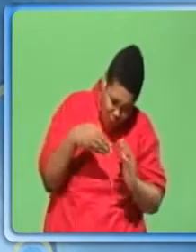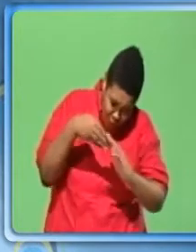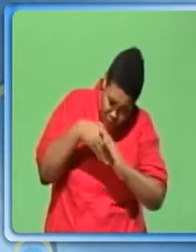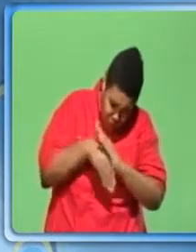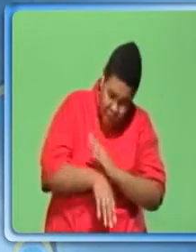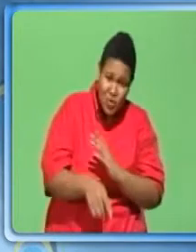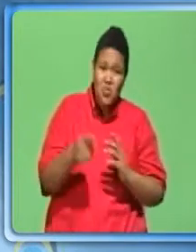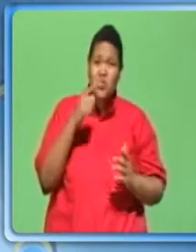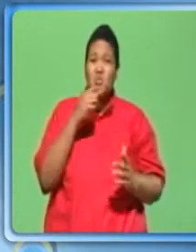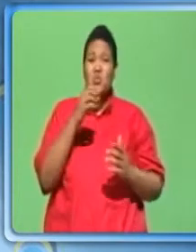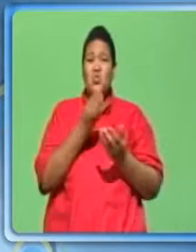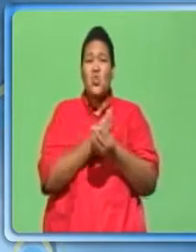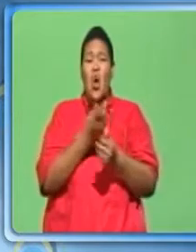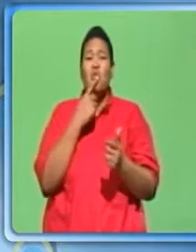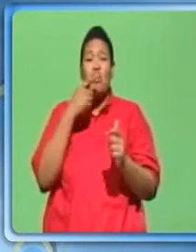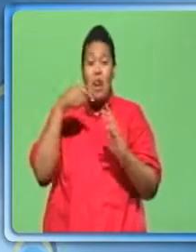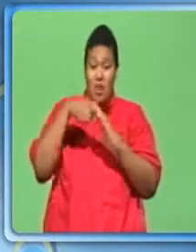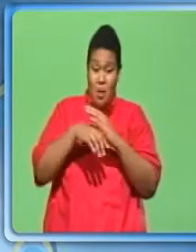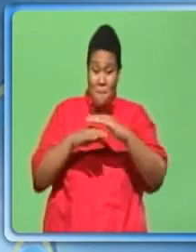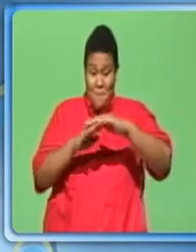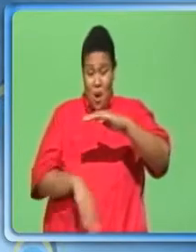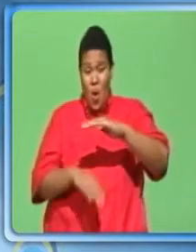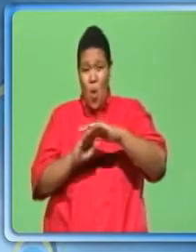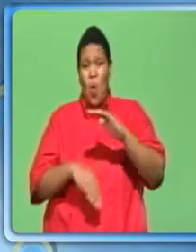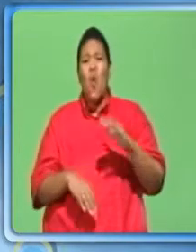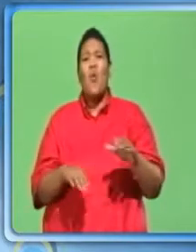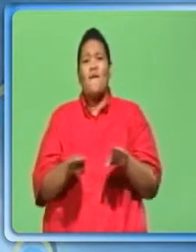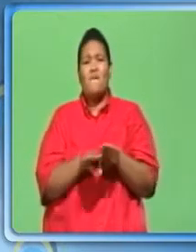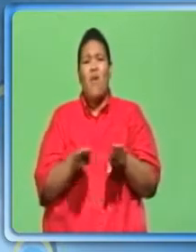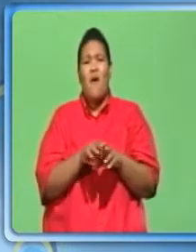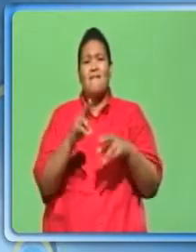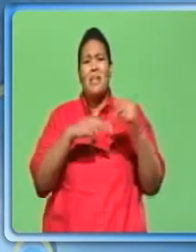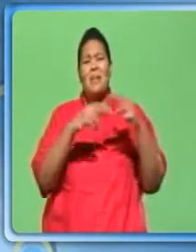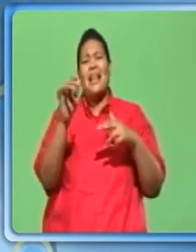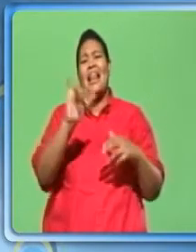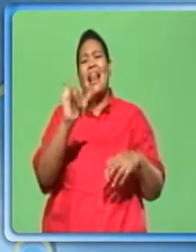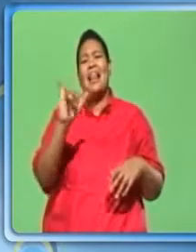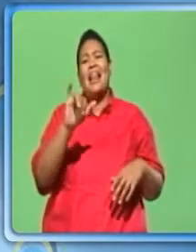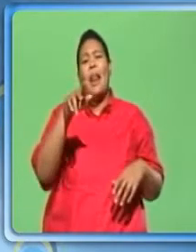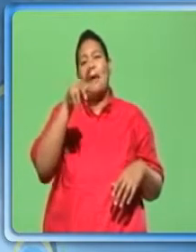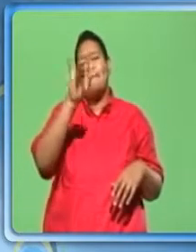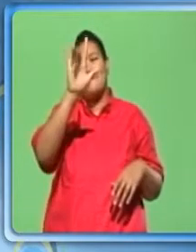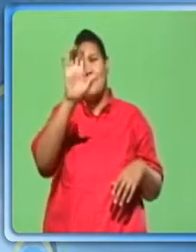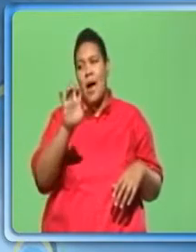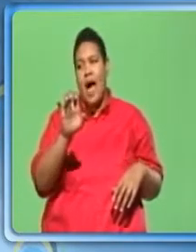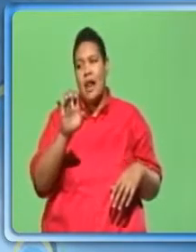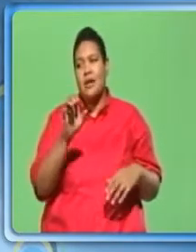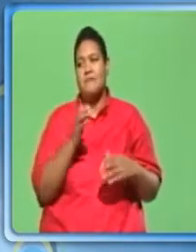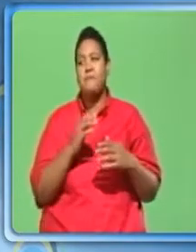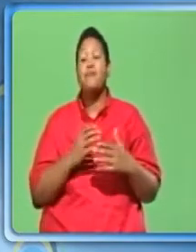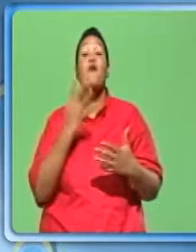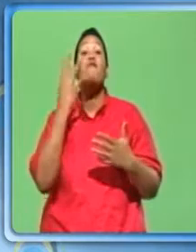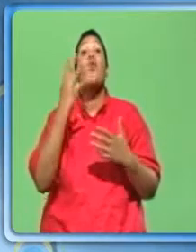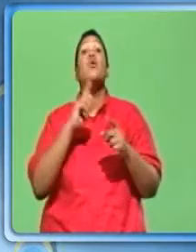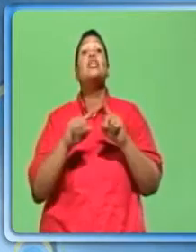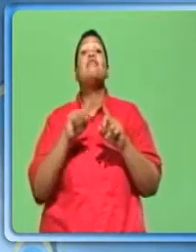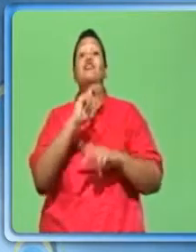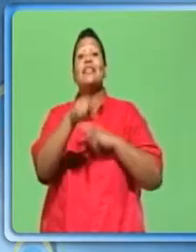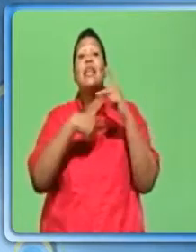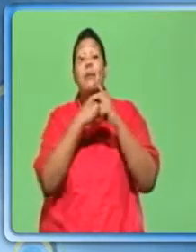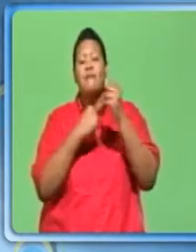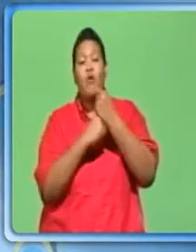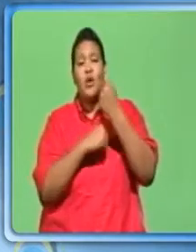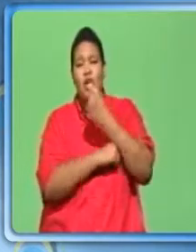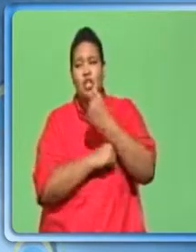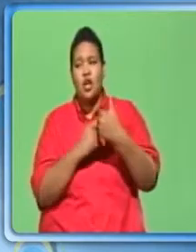subsoil some distance below the ground floor of the building, such as a pile. The 4 major types of foundation